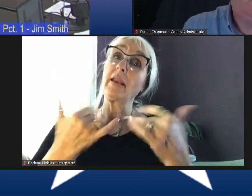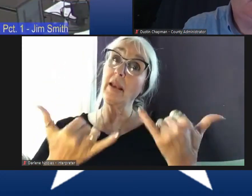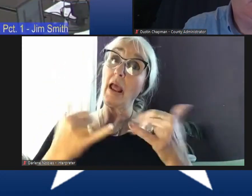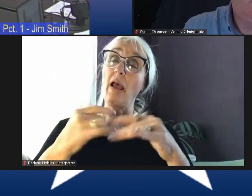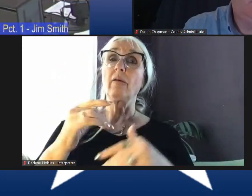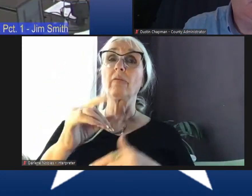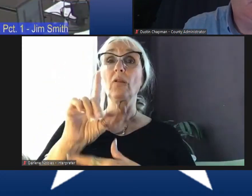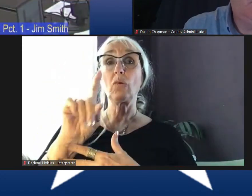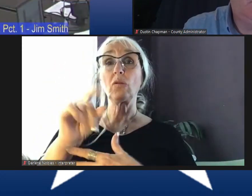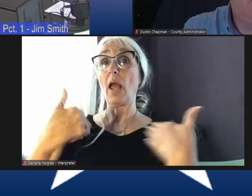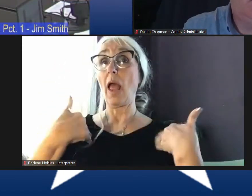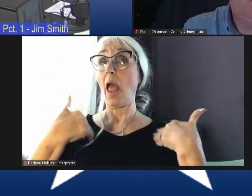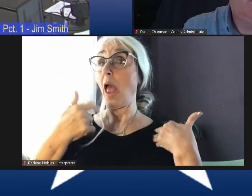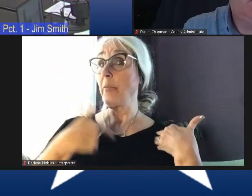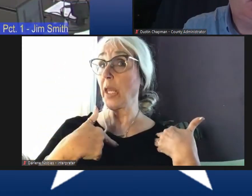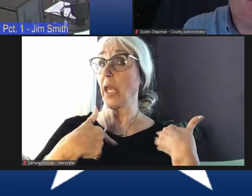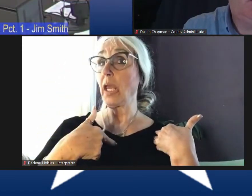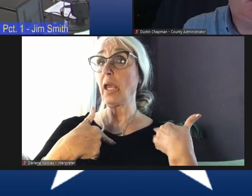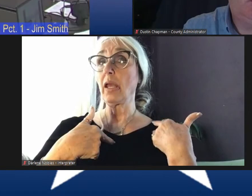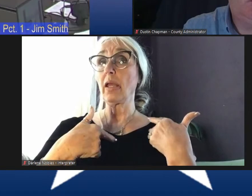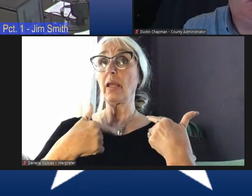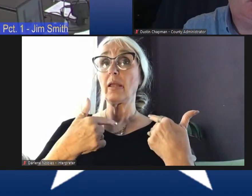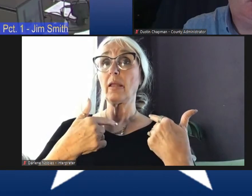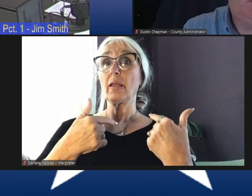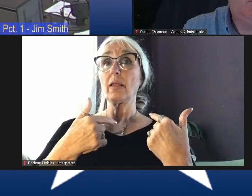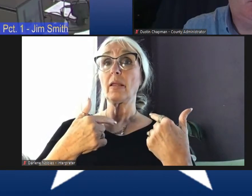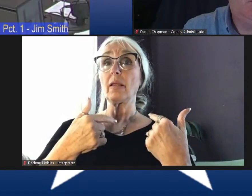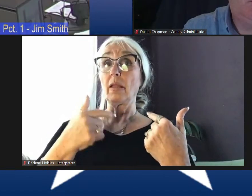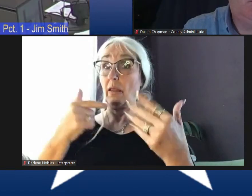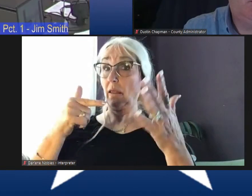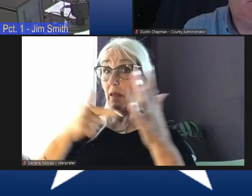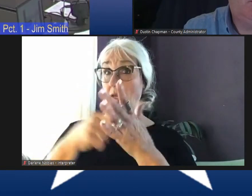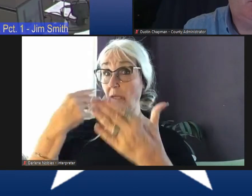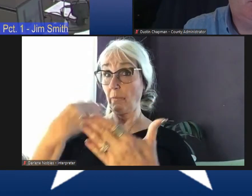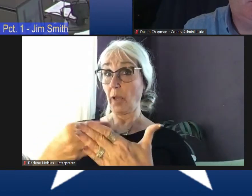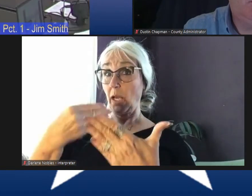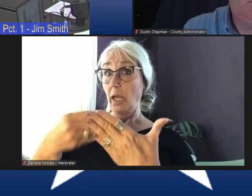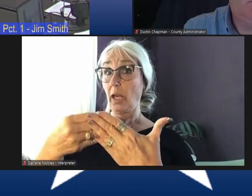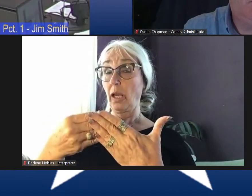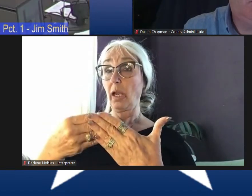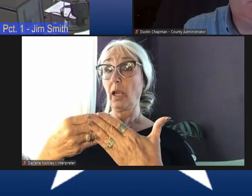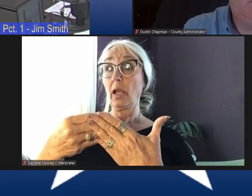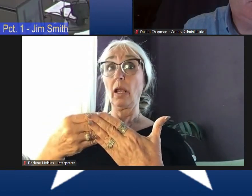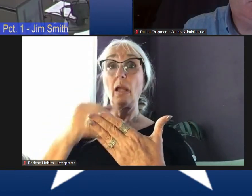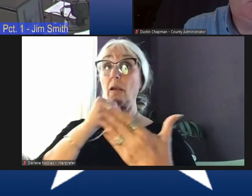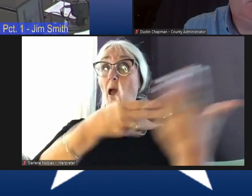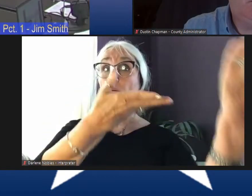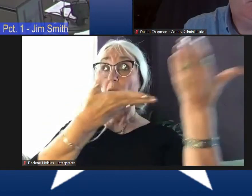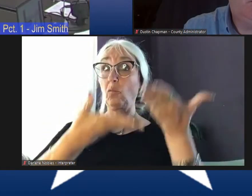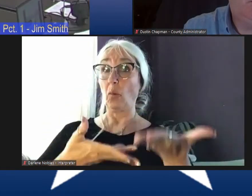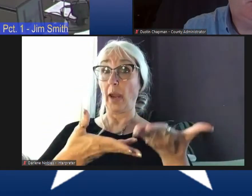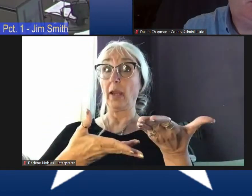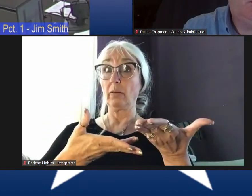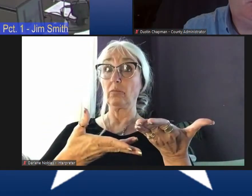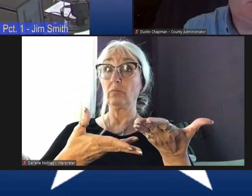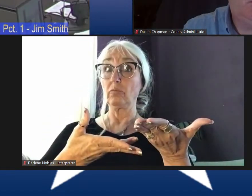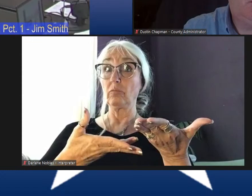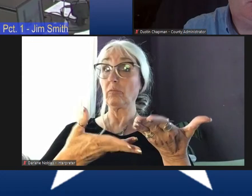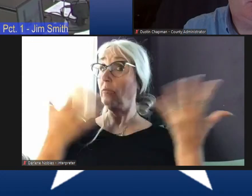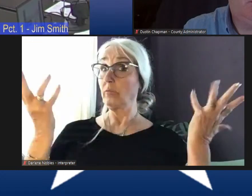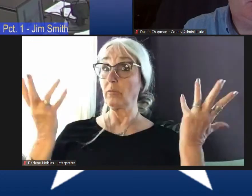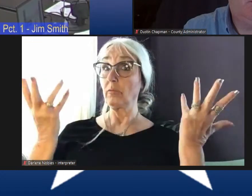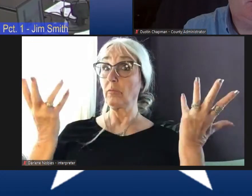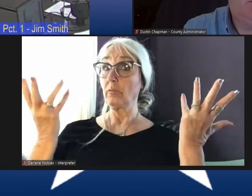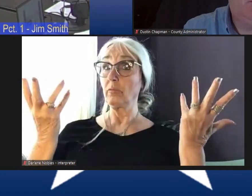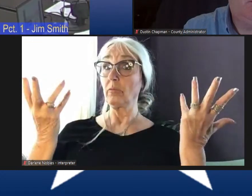be, had this ARPA money not come to us, what were